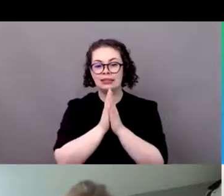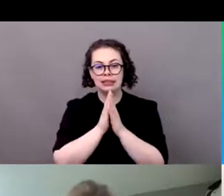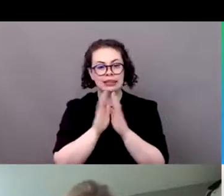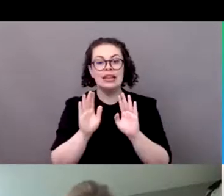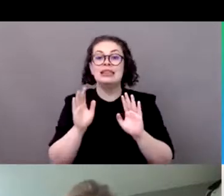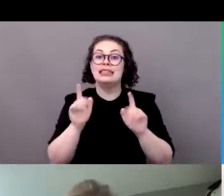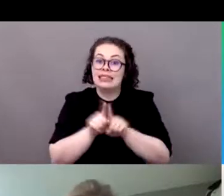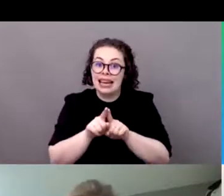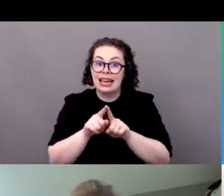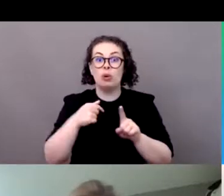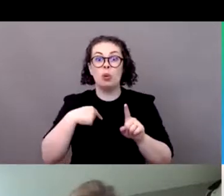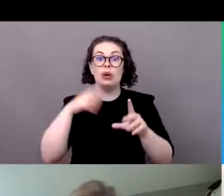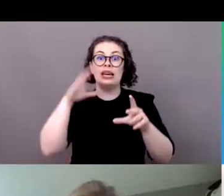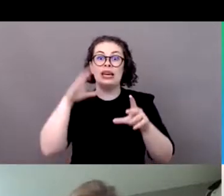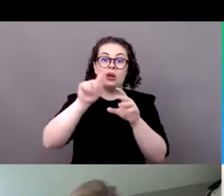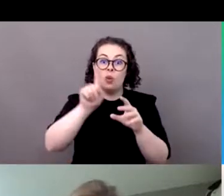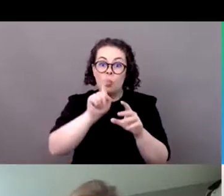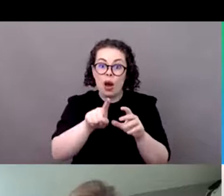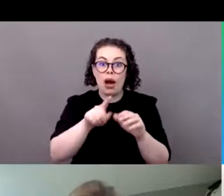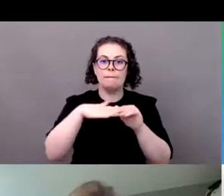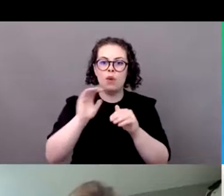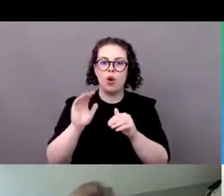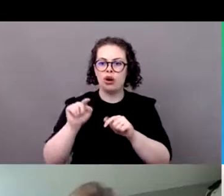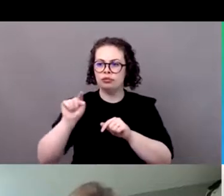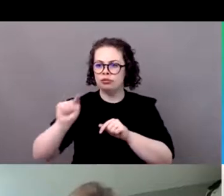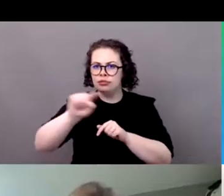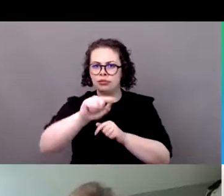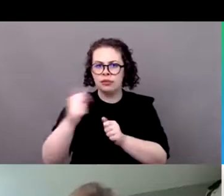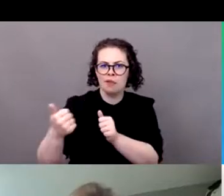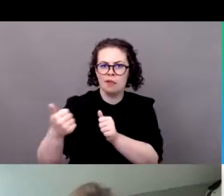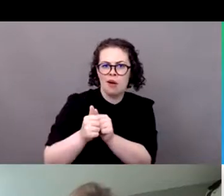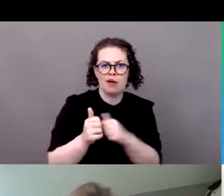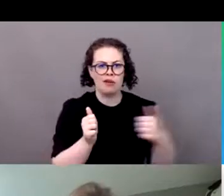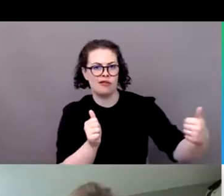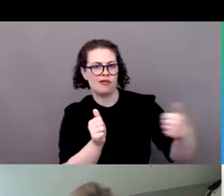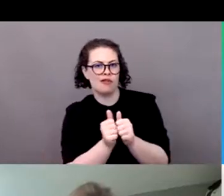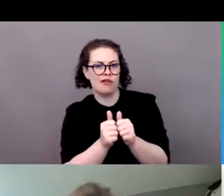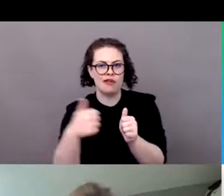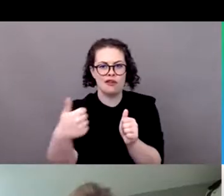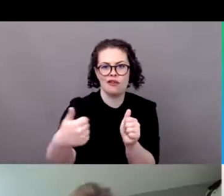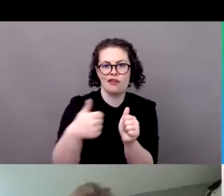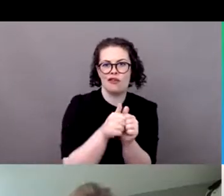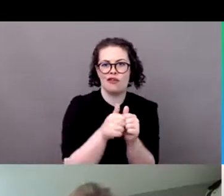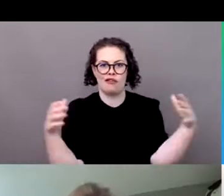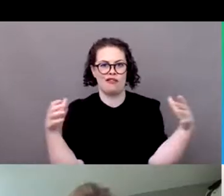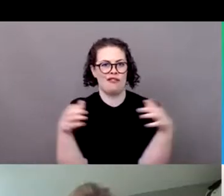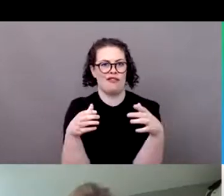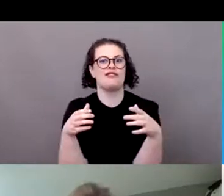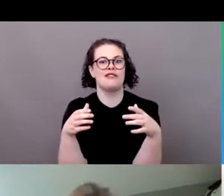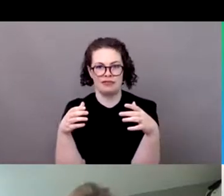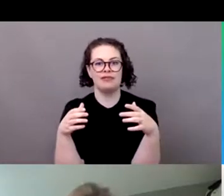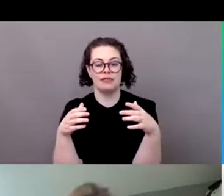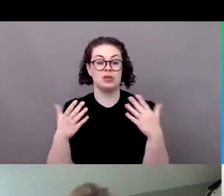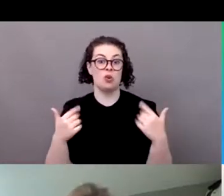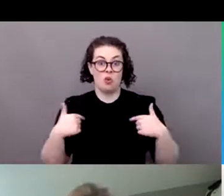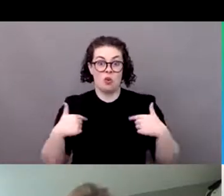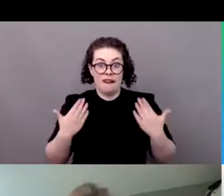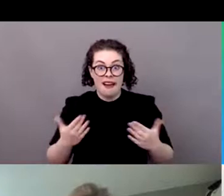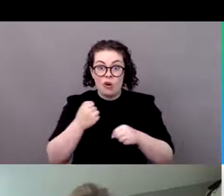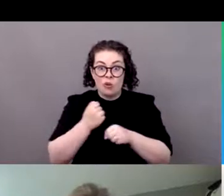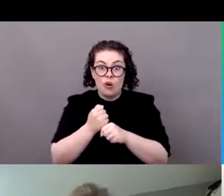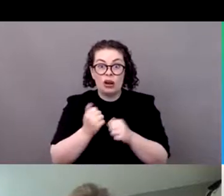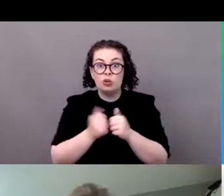partnership that we are building. So sports stakeholders are now working, in our case, our members with NGOs,